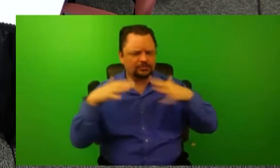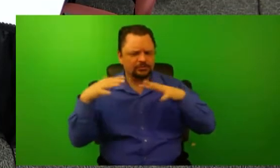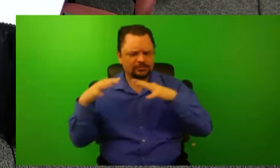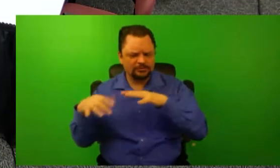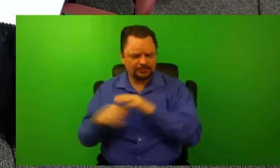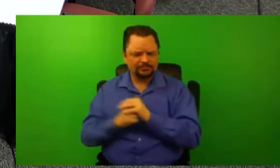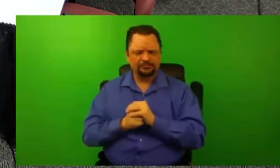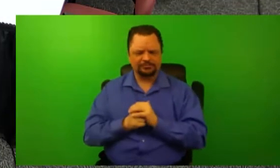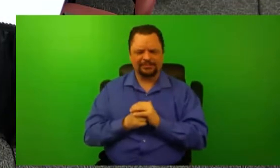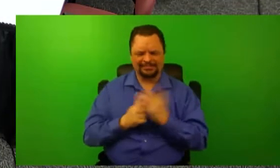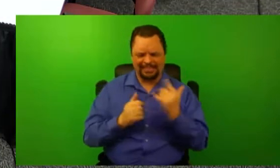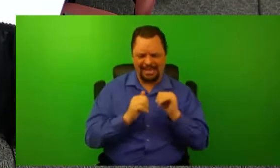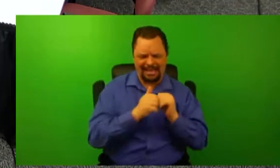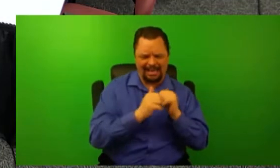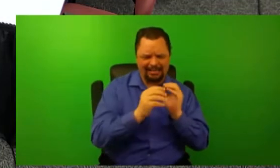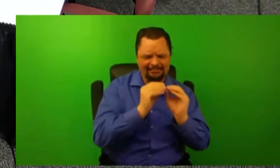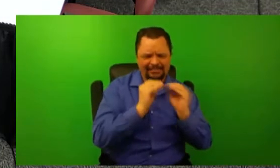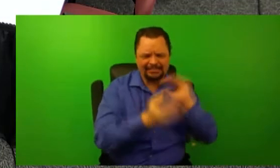that.